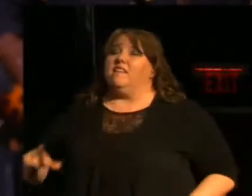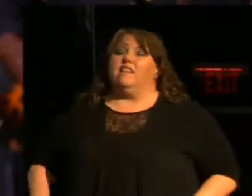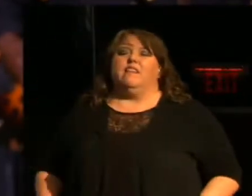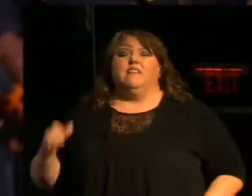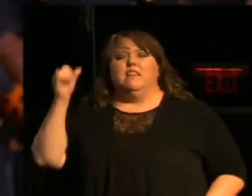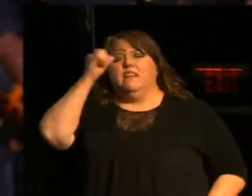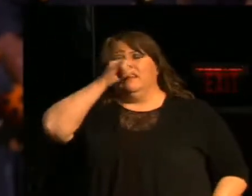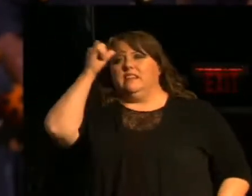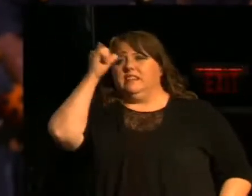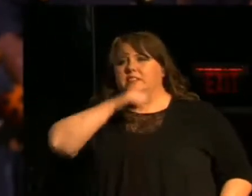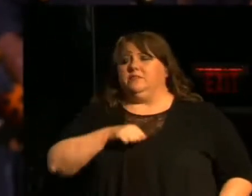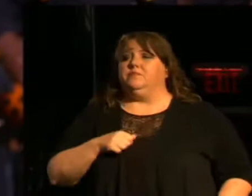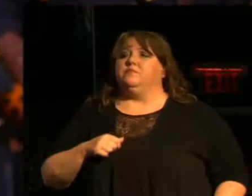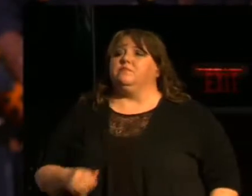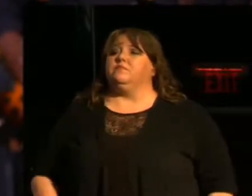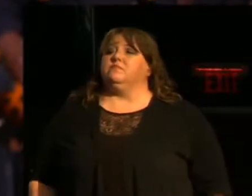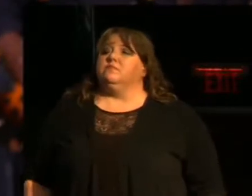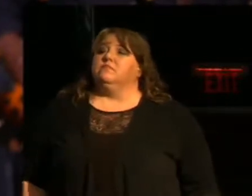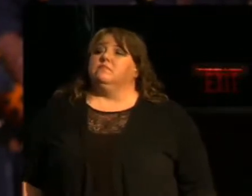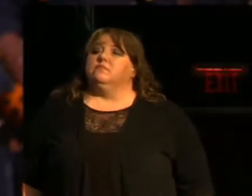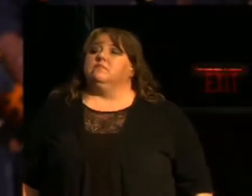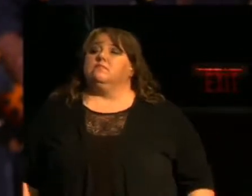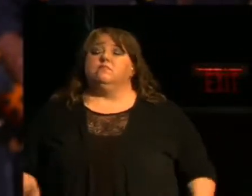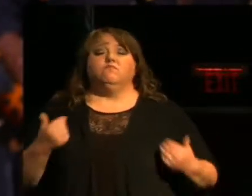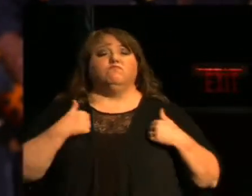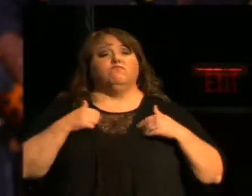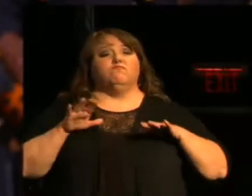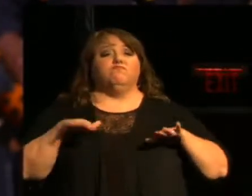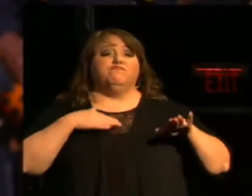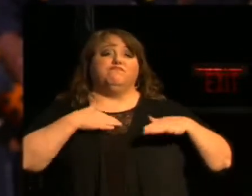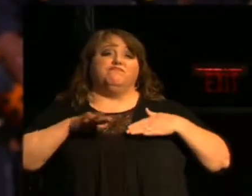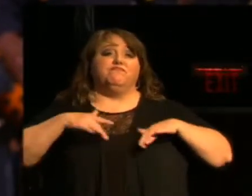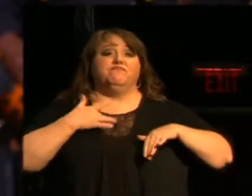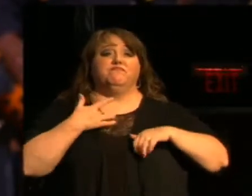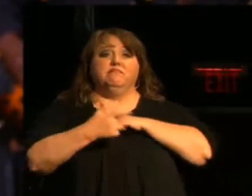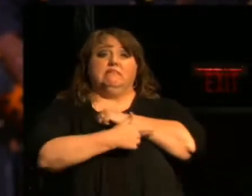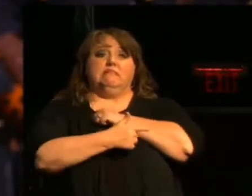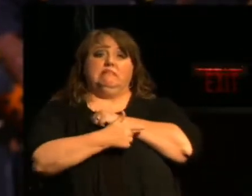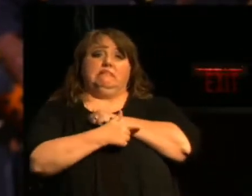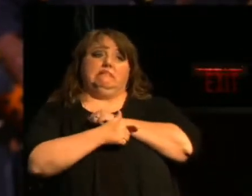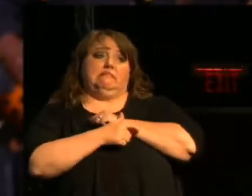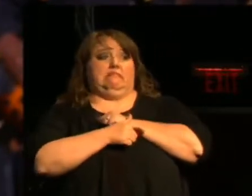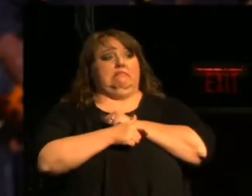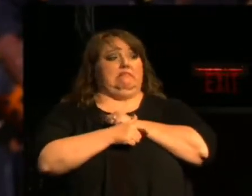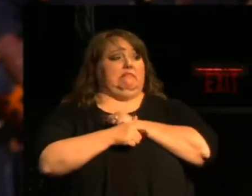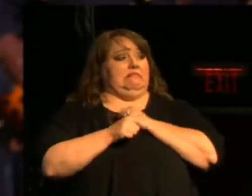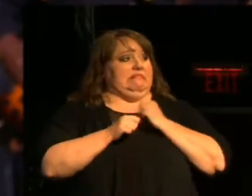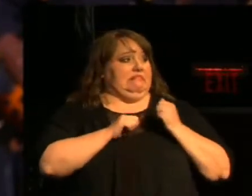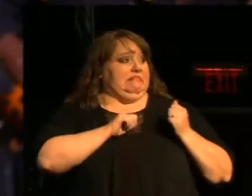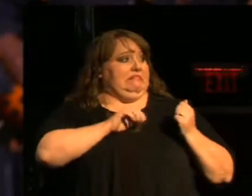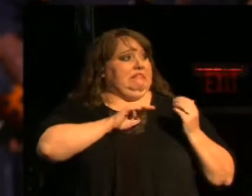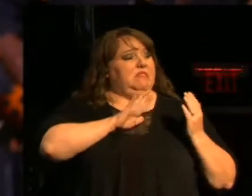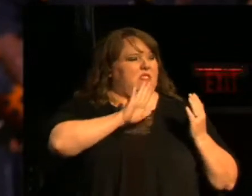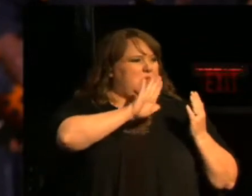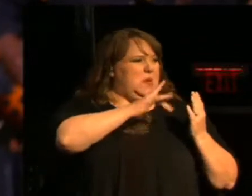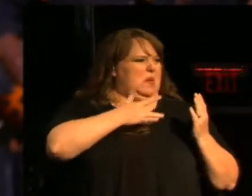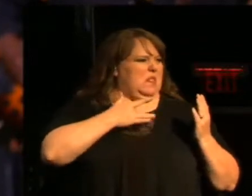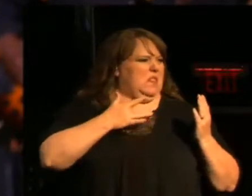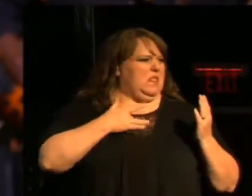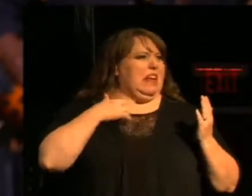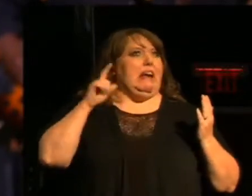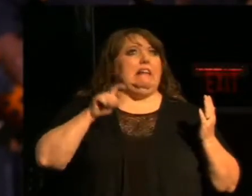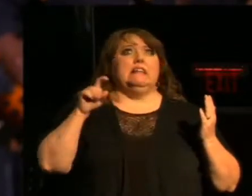And we would sit up there, and I was in awe because I was this little kid. I was just in awe. I learned what instruments